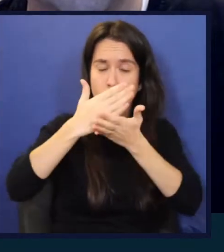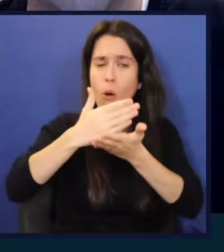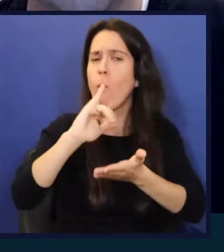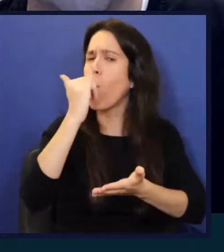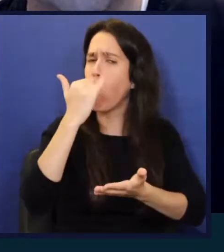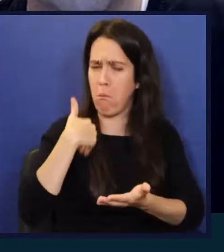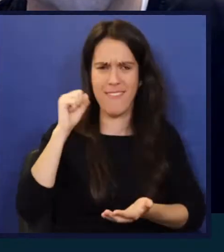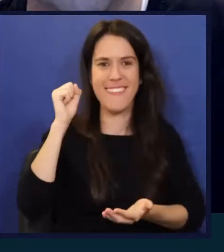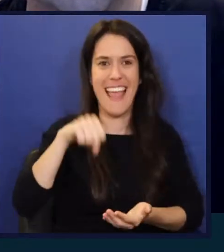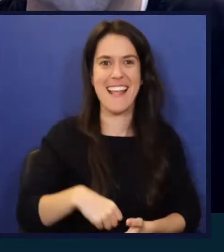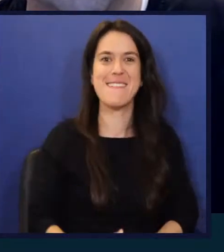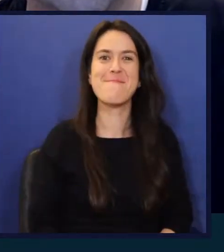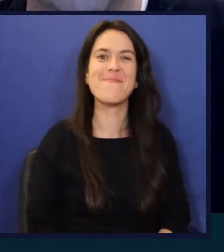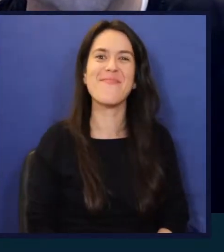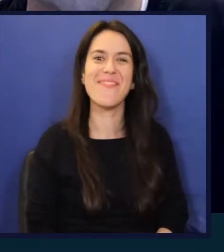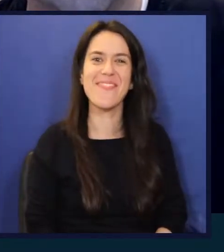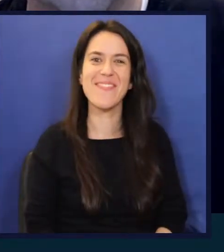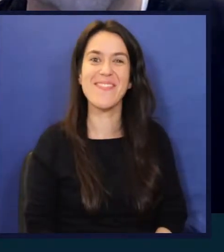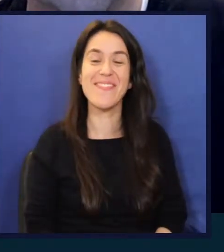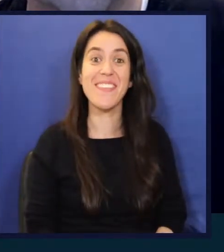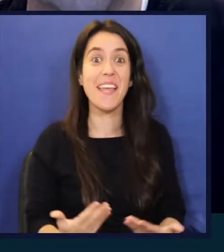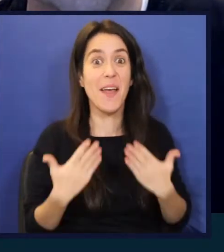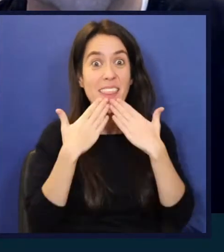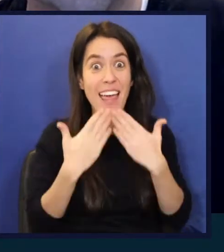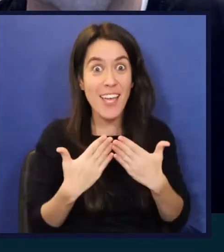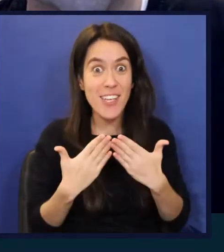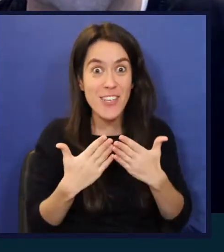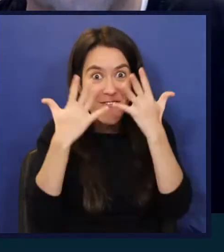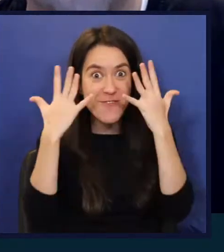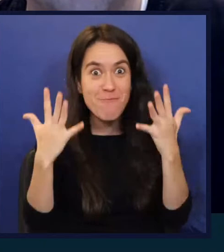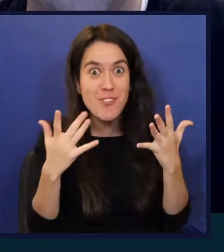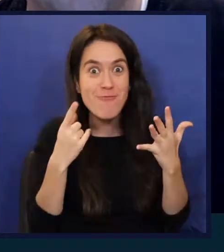thanks. Well, then thank you very much.